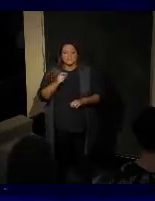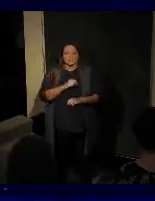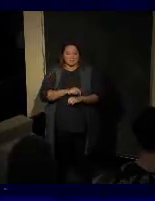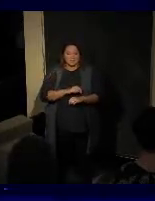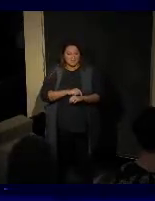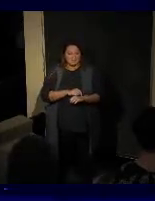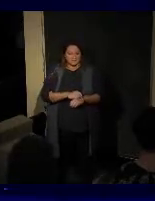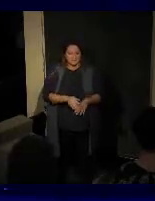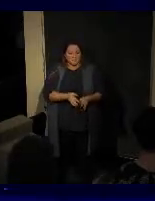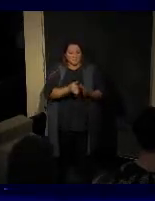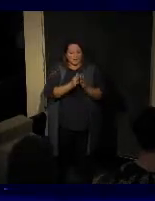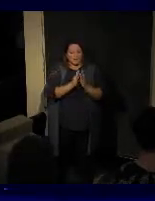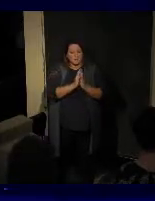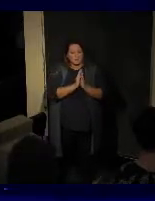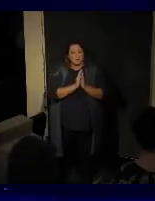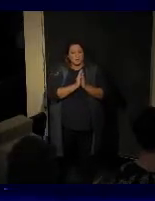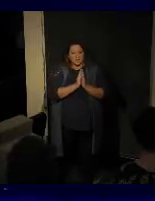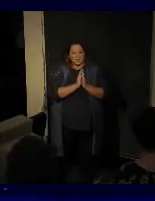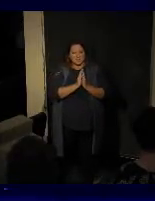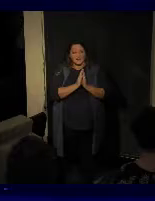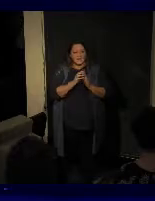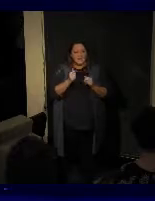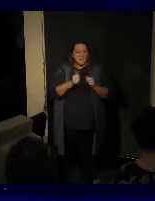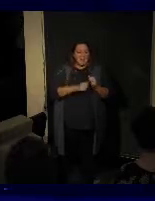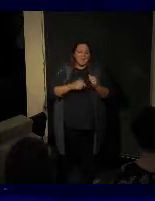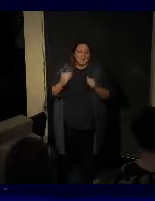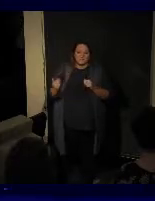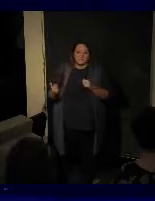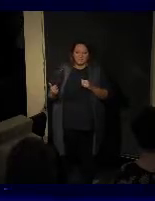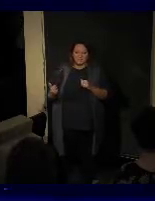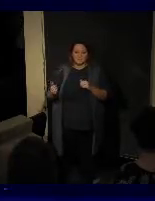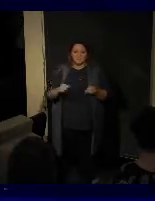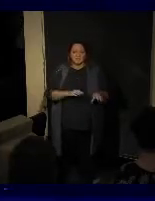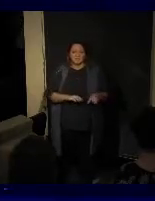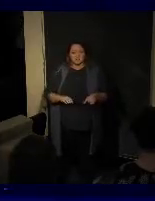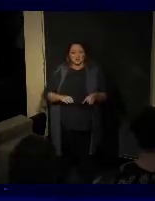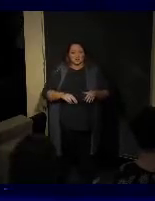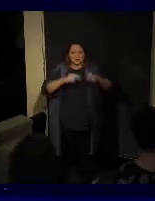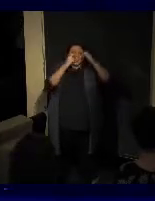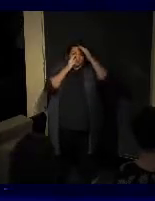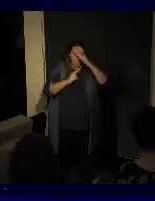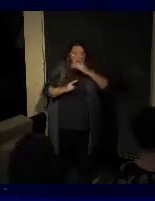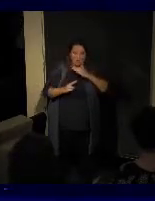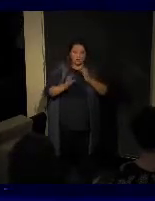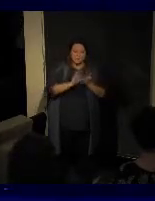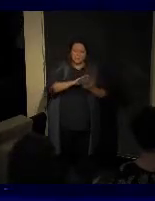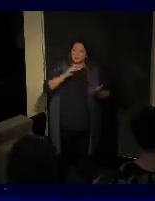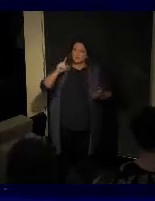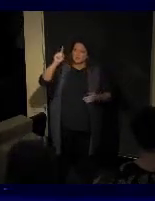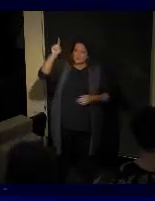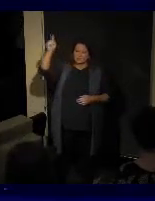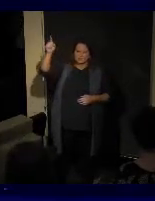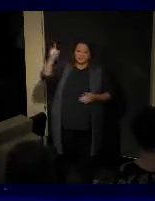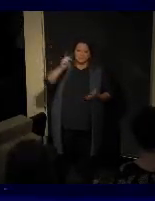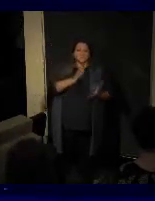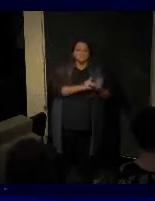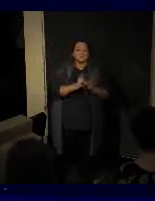I pray that in everything that's done, it'll bring honor and glory to you. In Jesus' name,